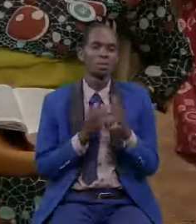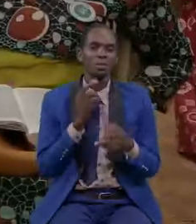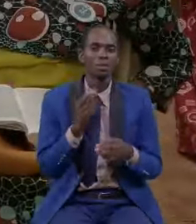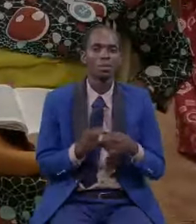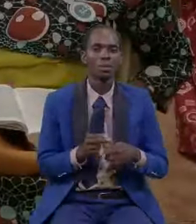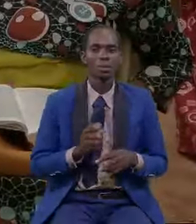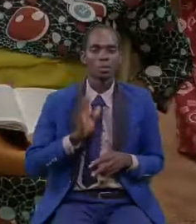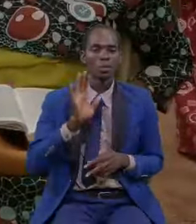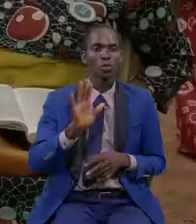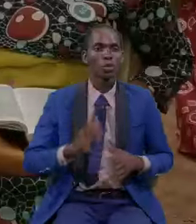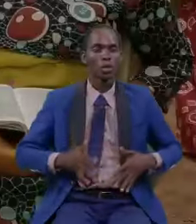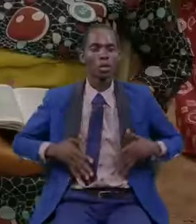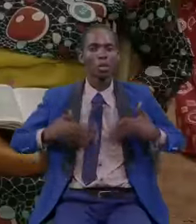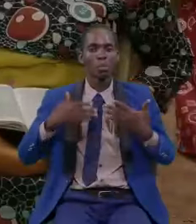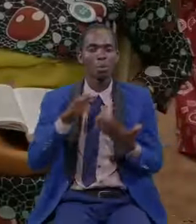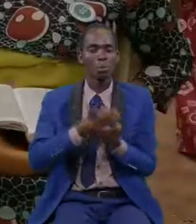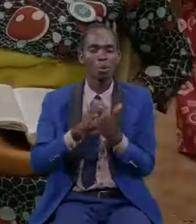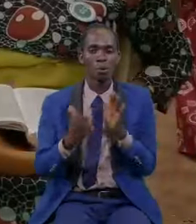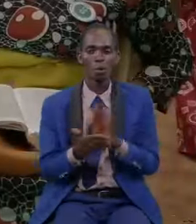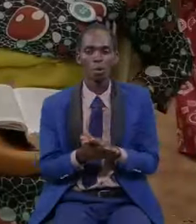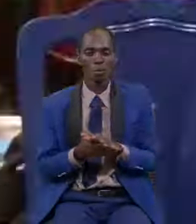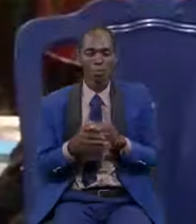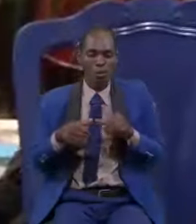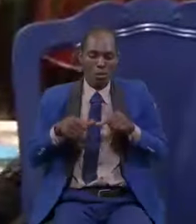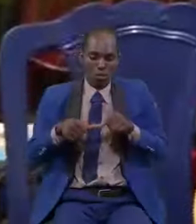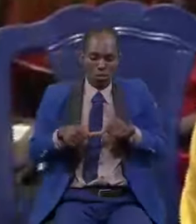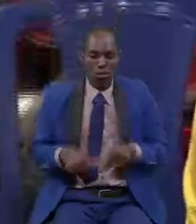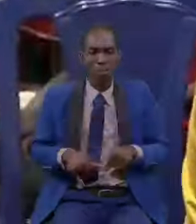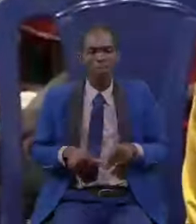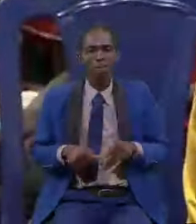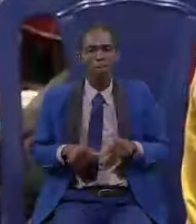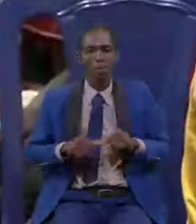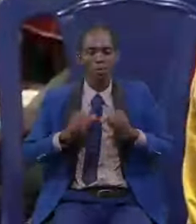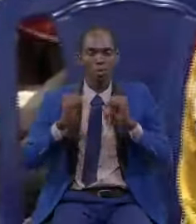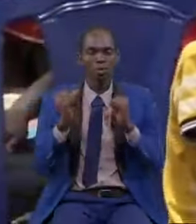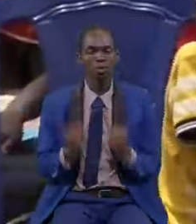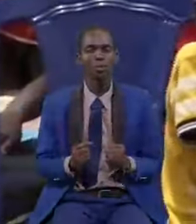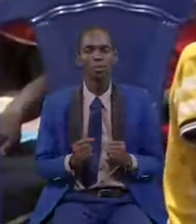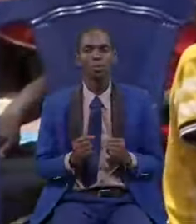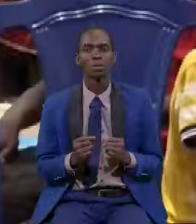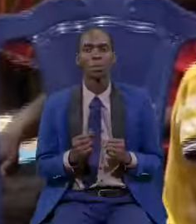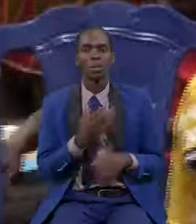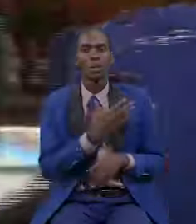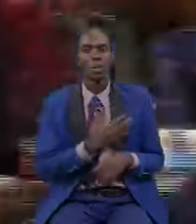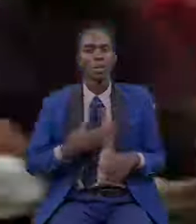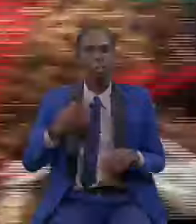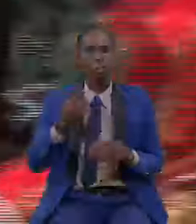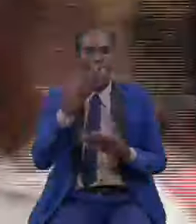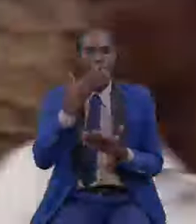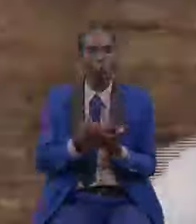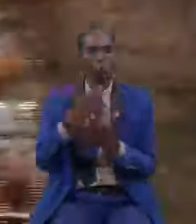becomes stable, steadfast, solidified, and the goodness of the Lord